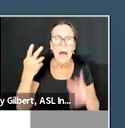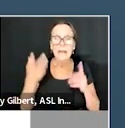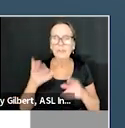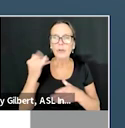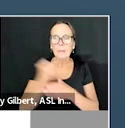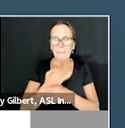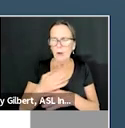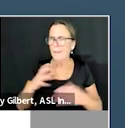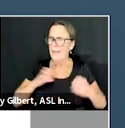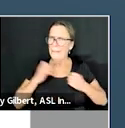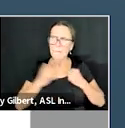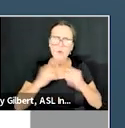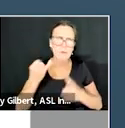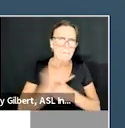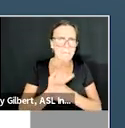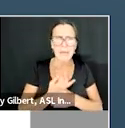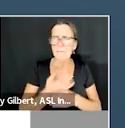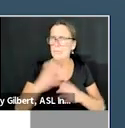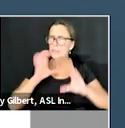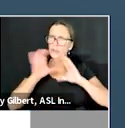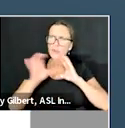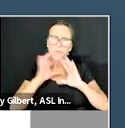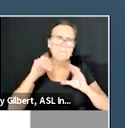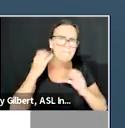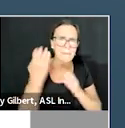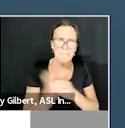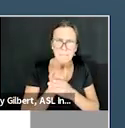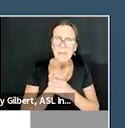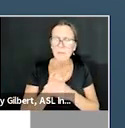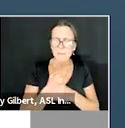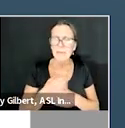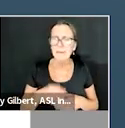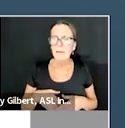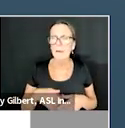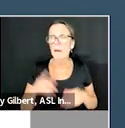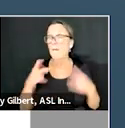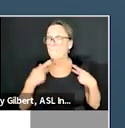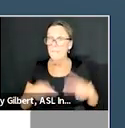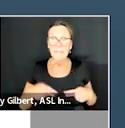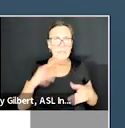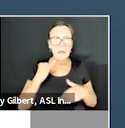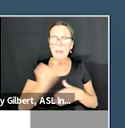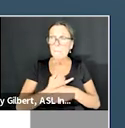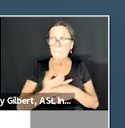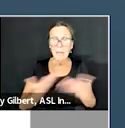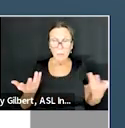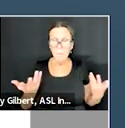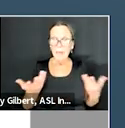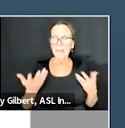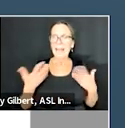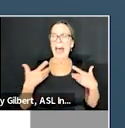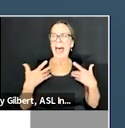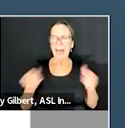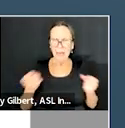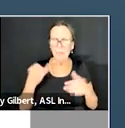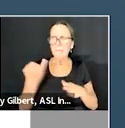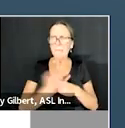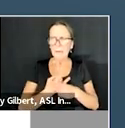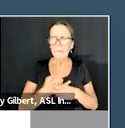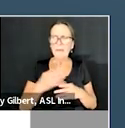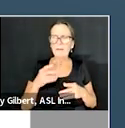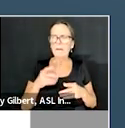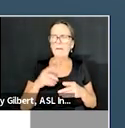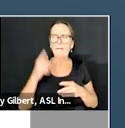impairment, communication impairment, physical impairment, health impairment, or